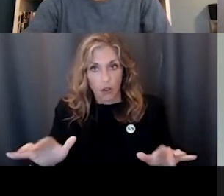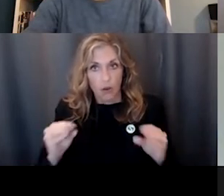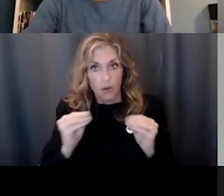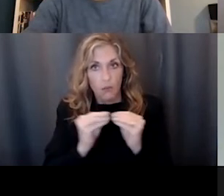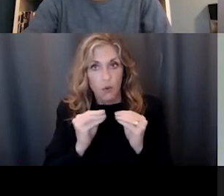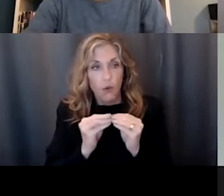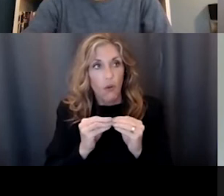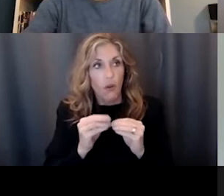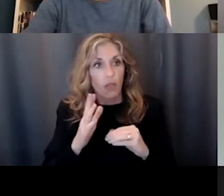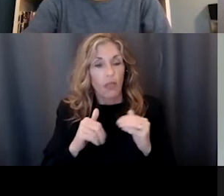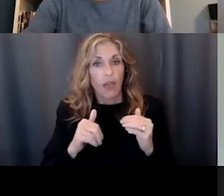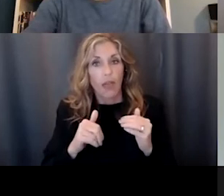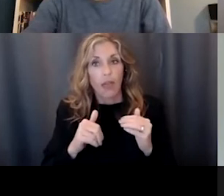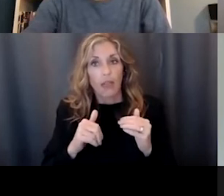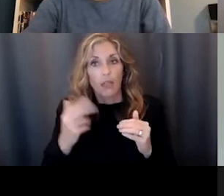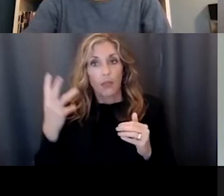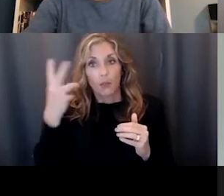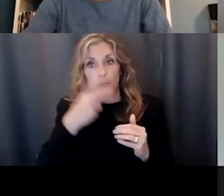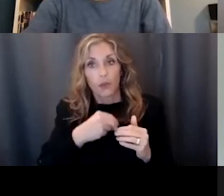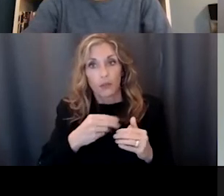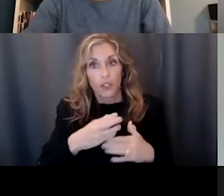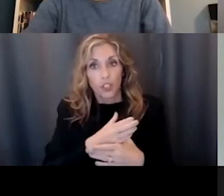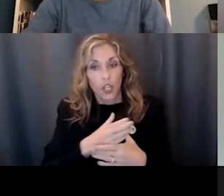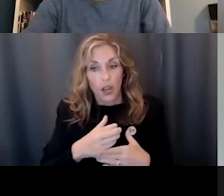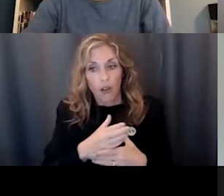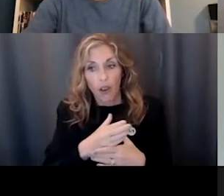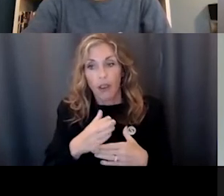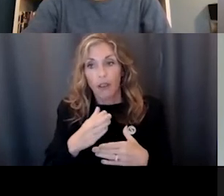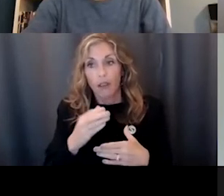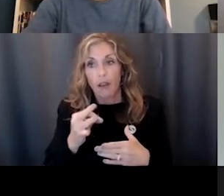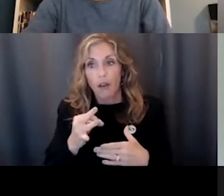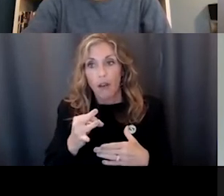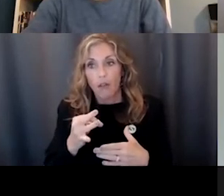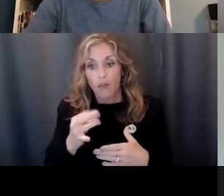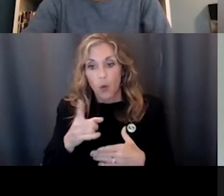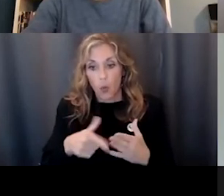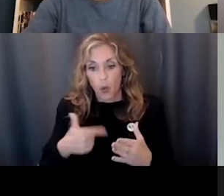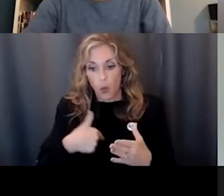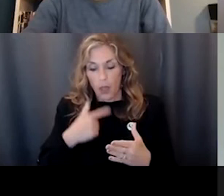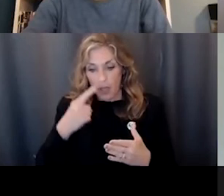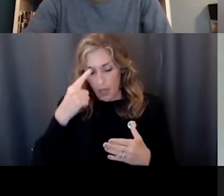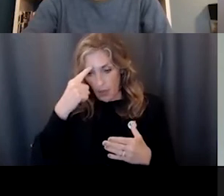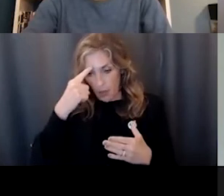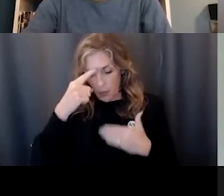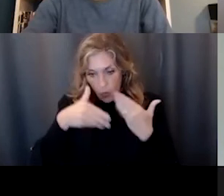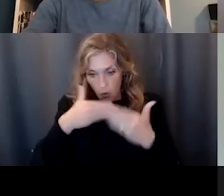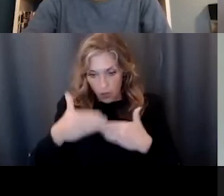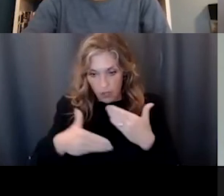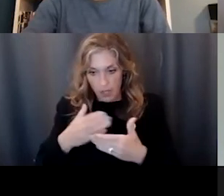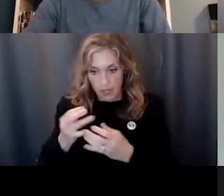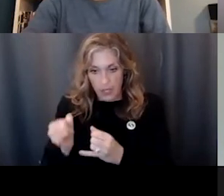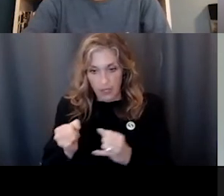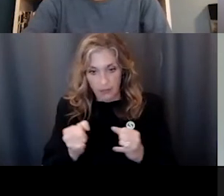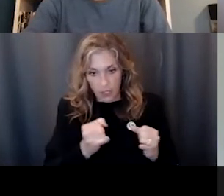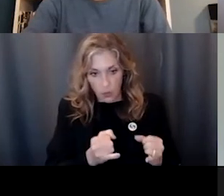the beautiful sharing of the reality of what it is that we process individually and collectively when we start